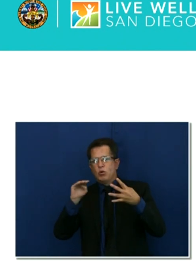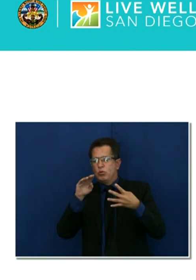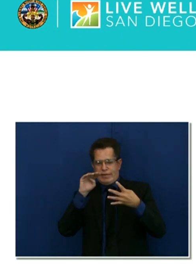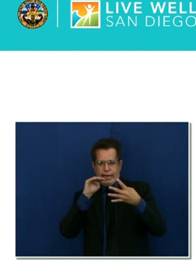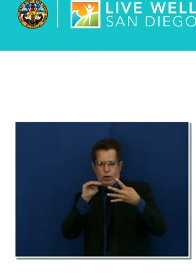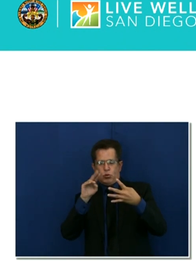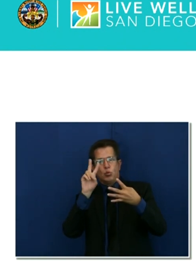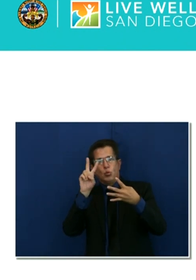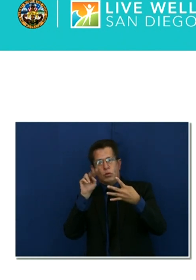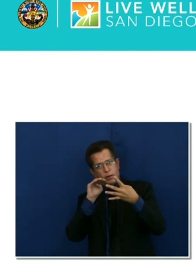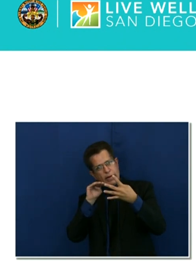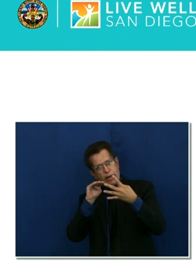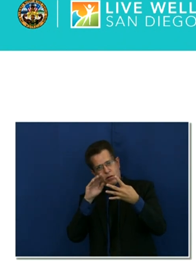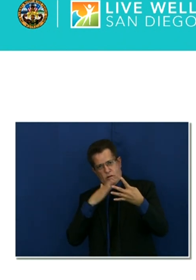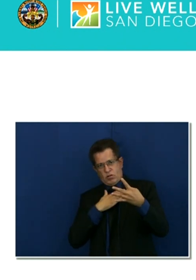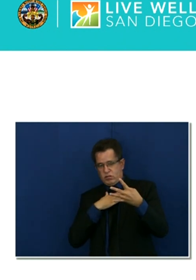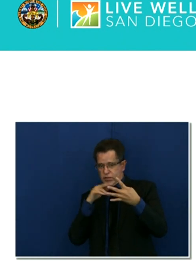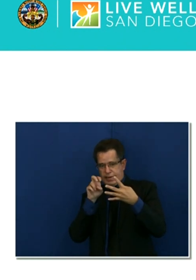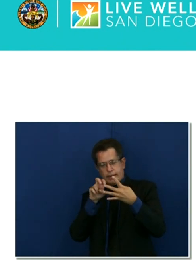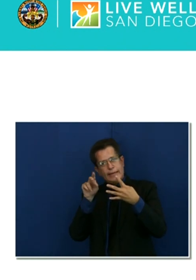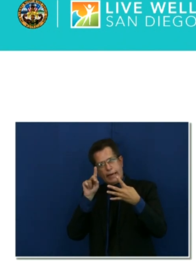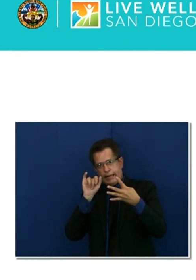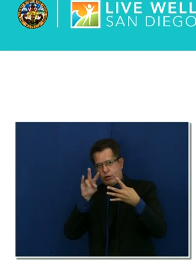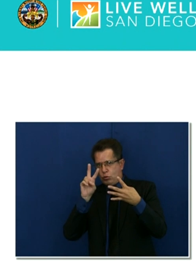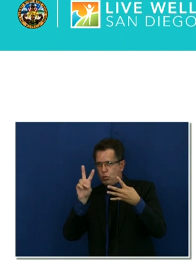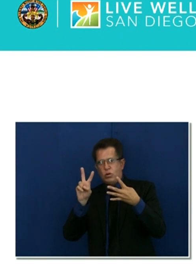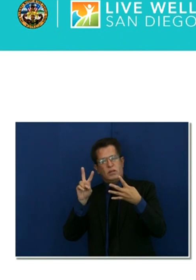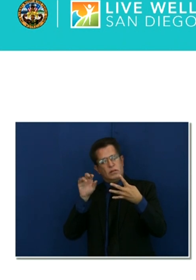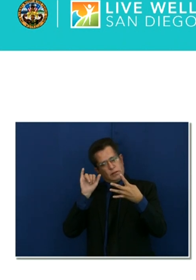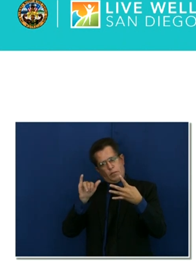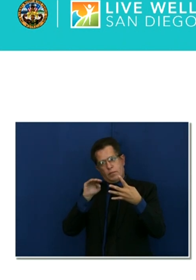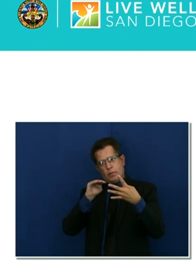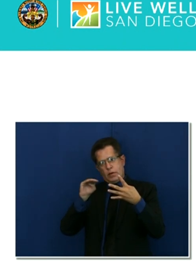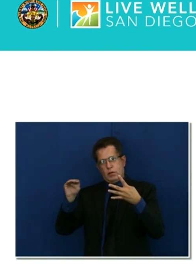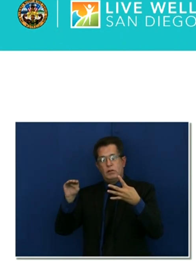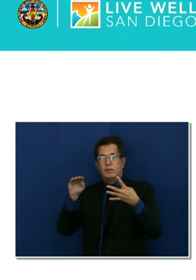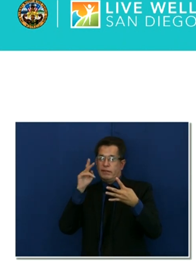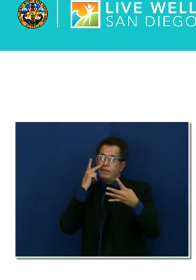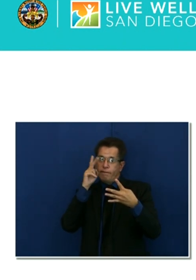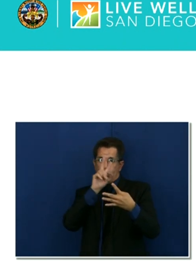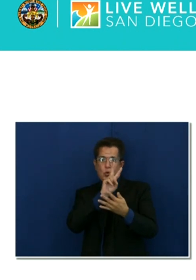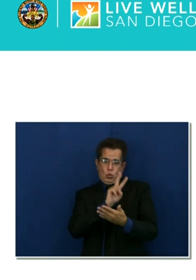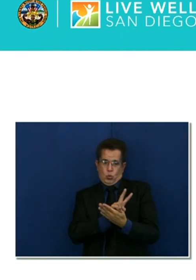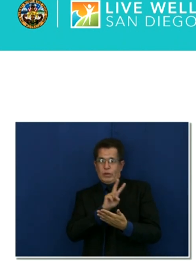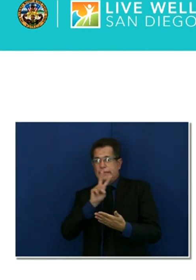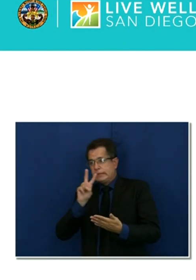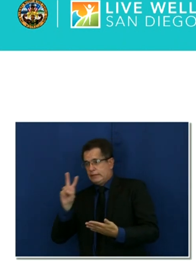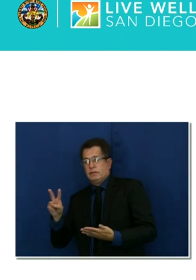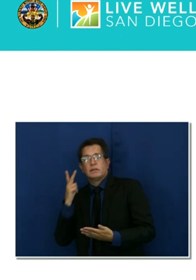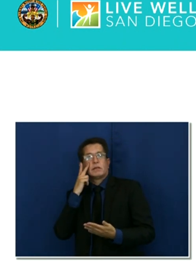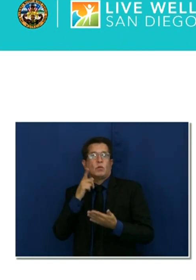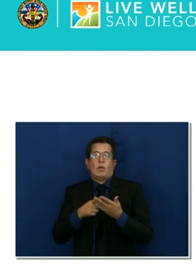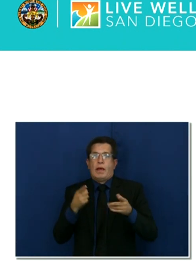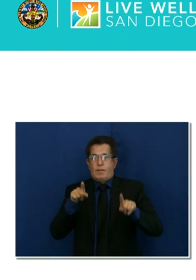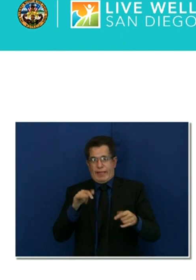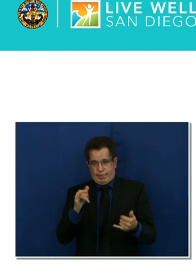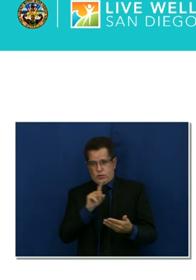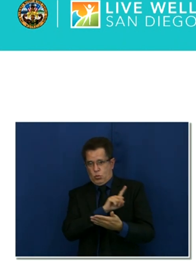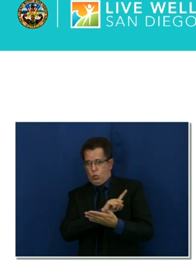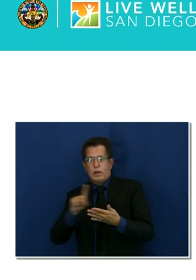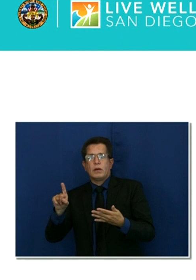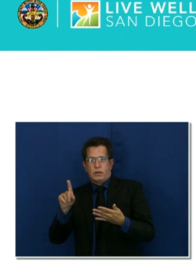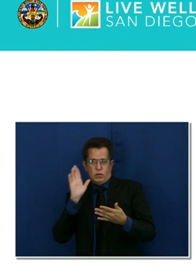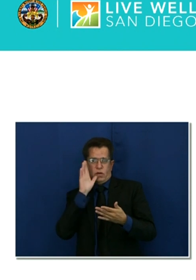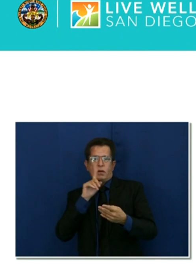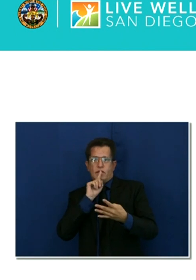not officially move to another tier without being in that tier for 2 weeks. So this week, our numbers